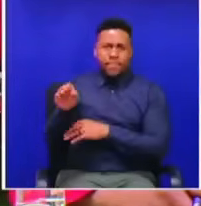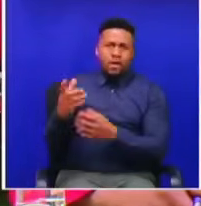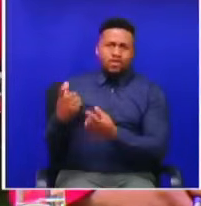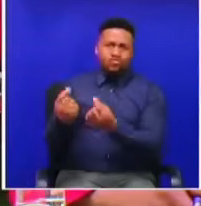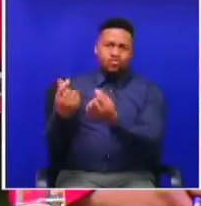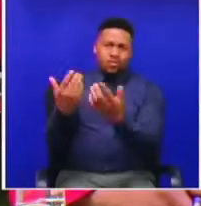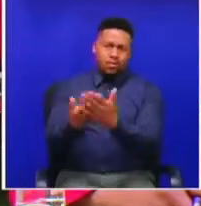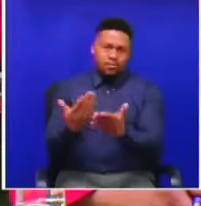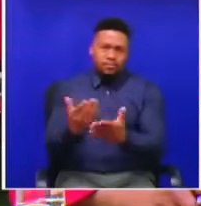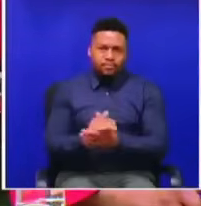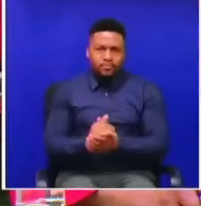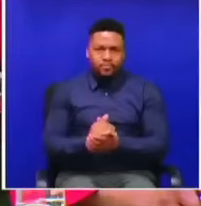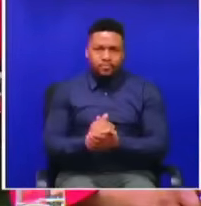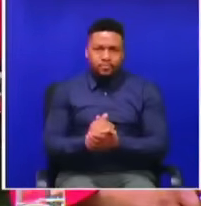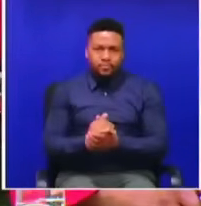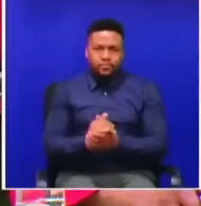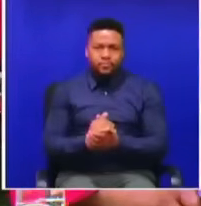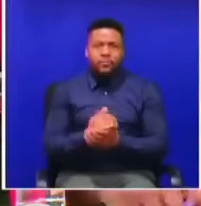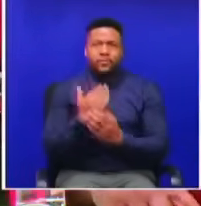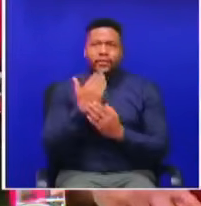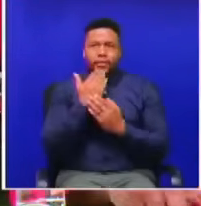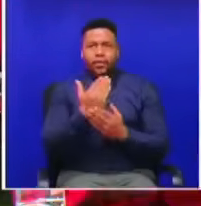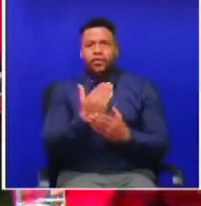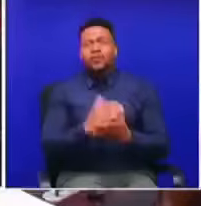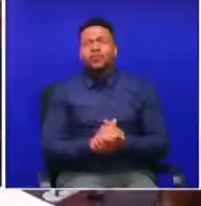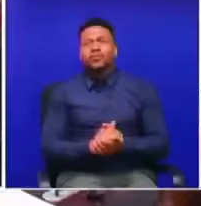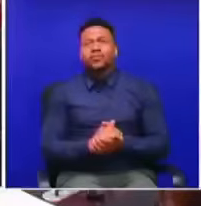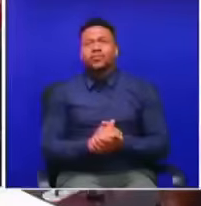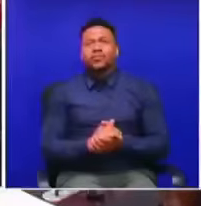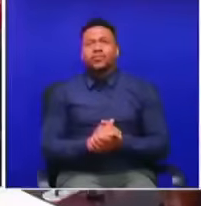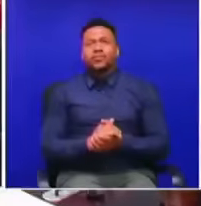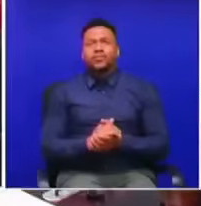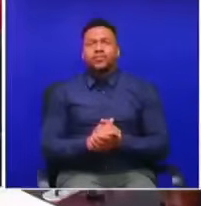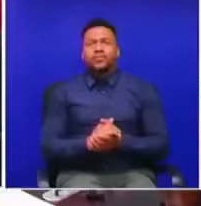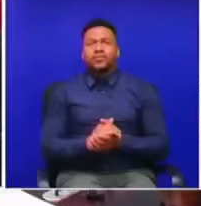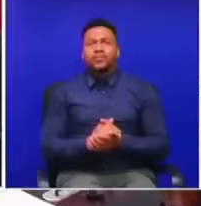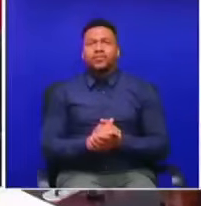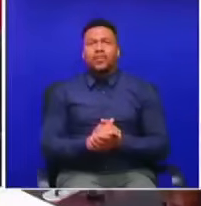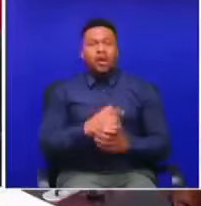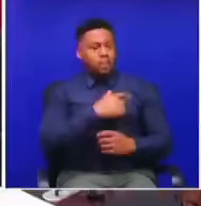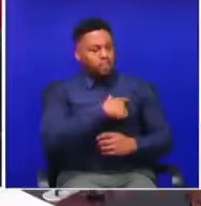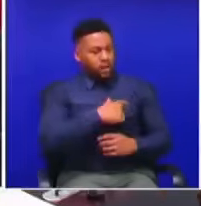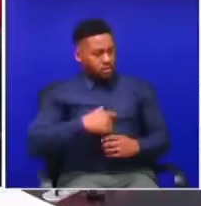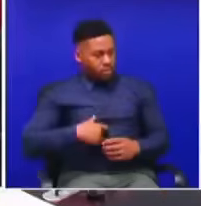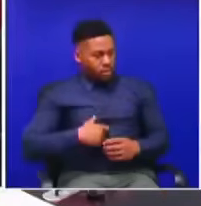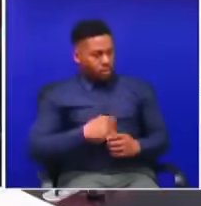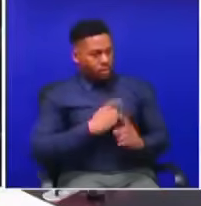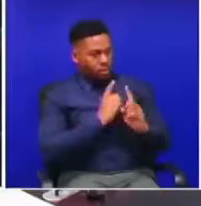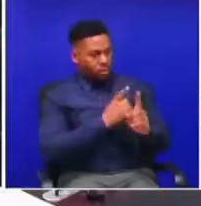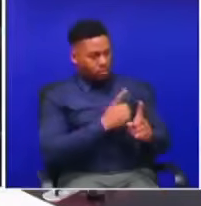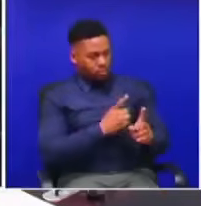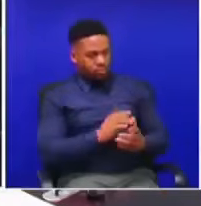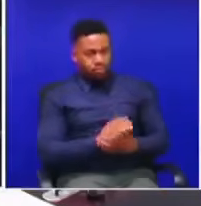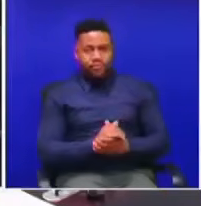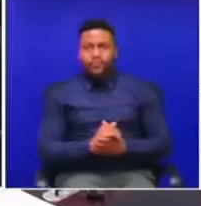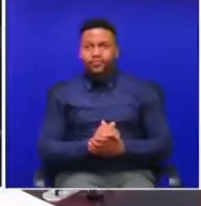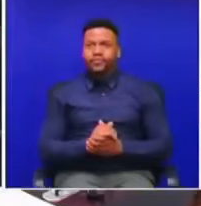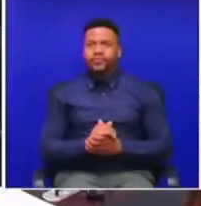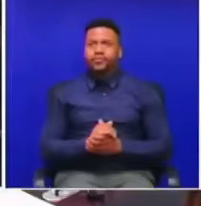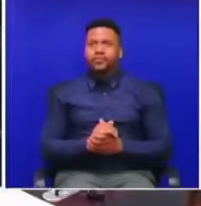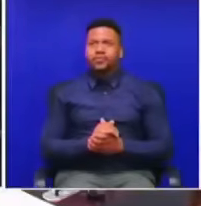prioritize development? Thank you. Thank you, Honorable President. Thank you. The issue of